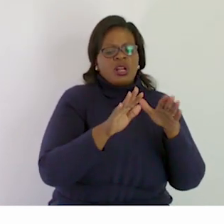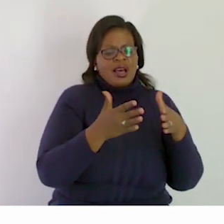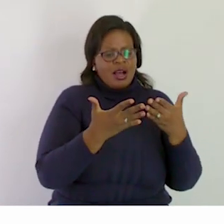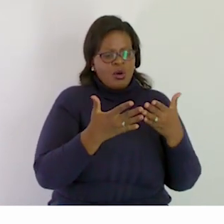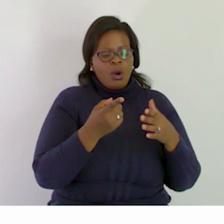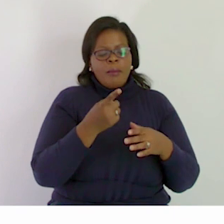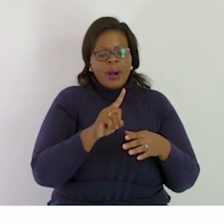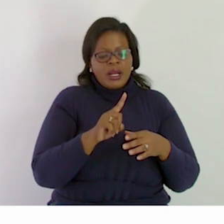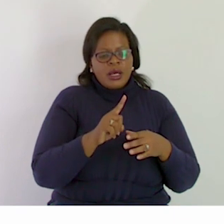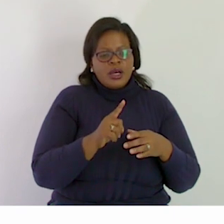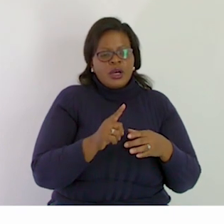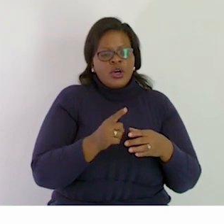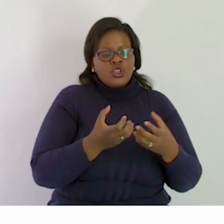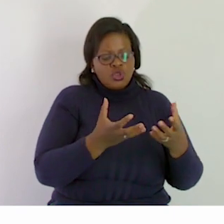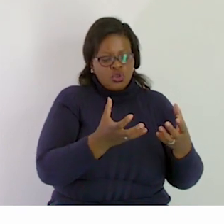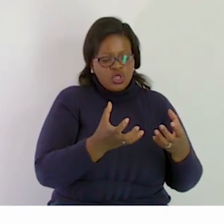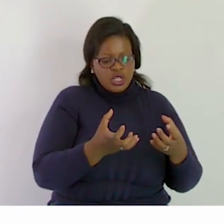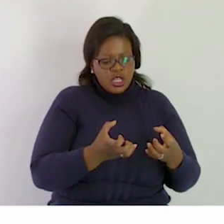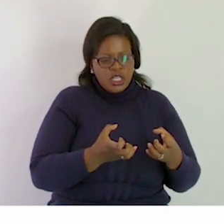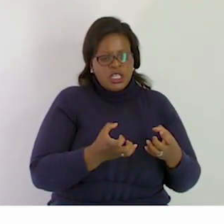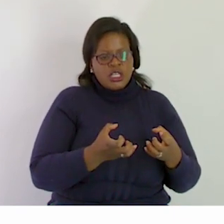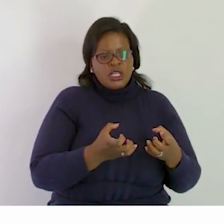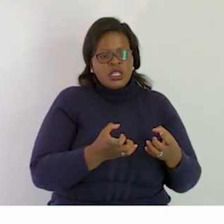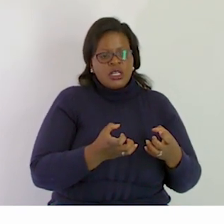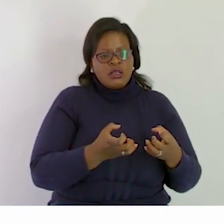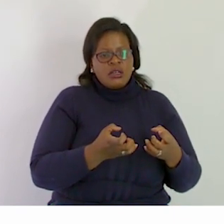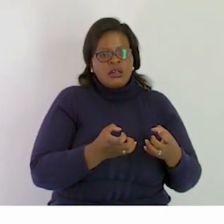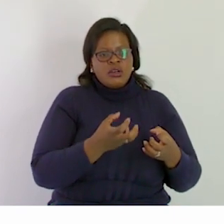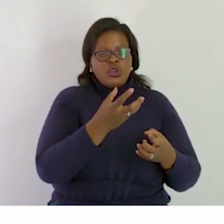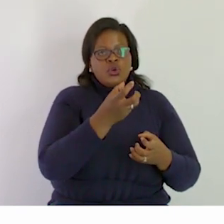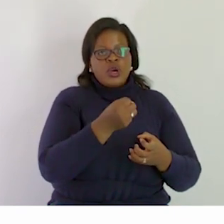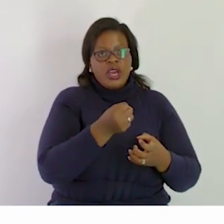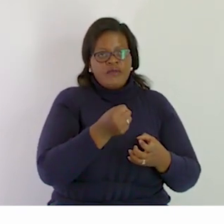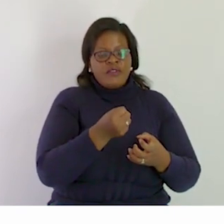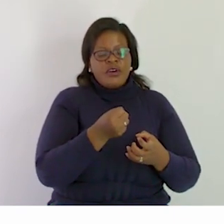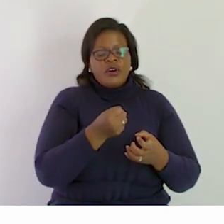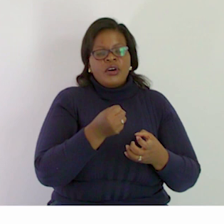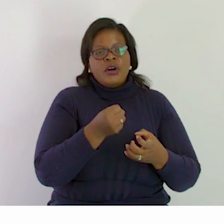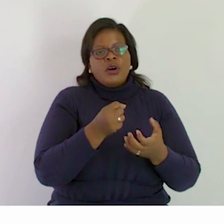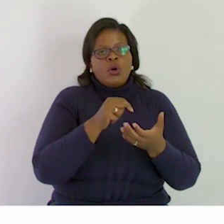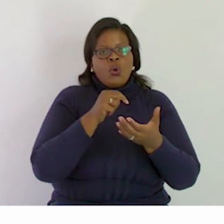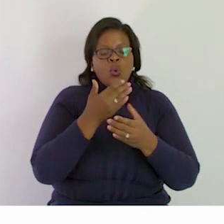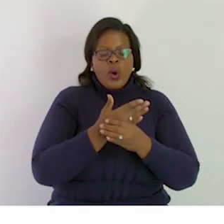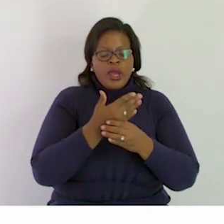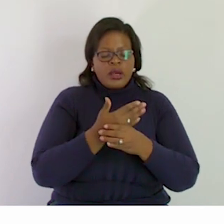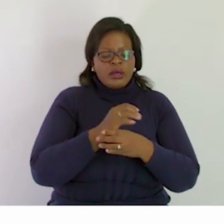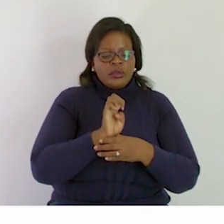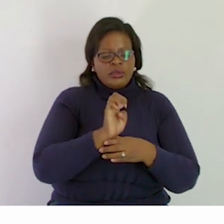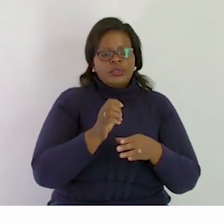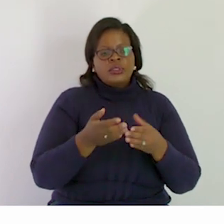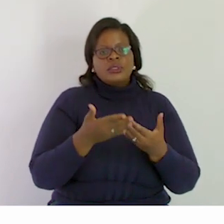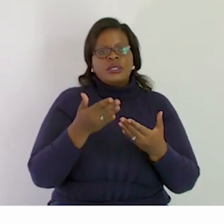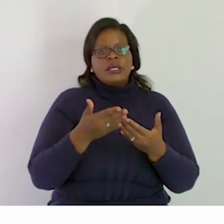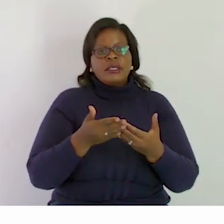you move it in a manner that you can make your calculations easier.